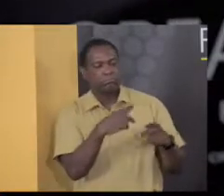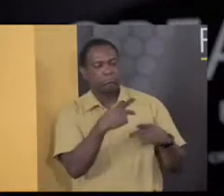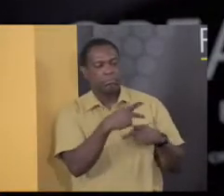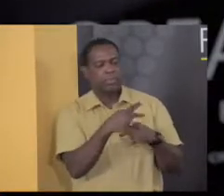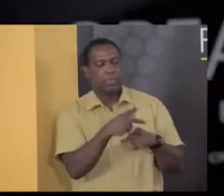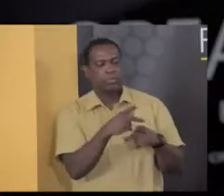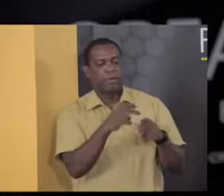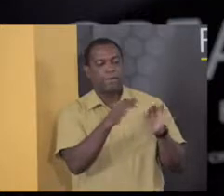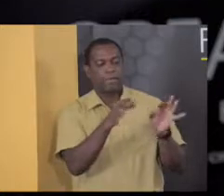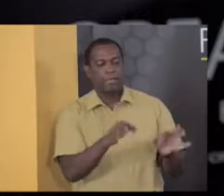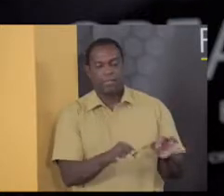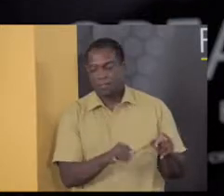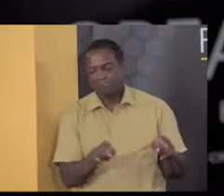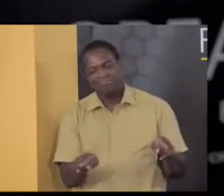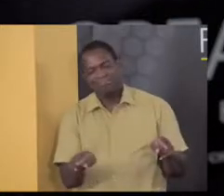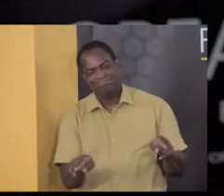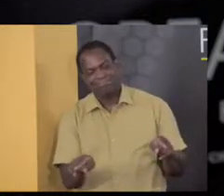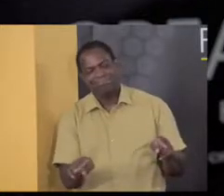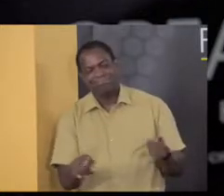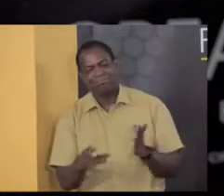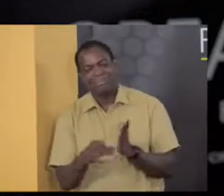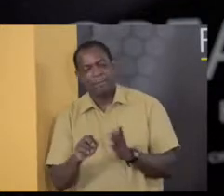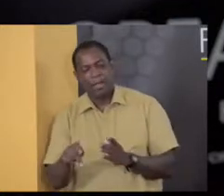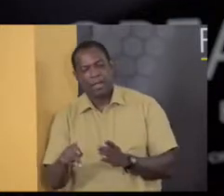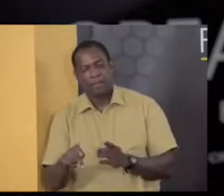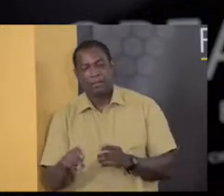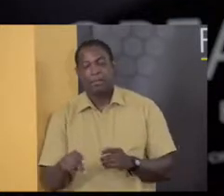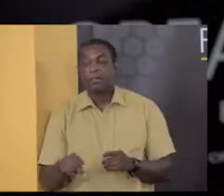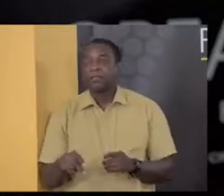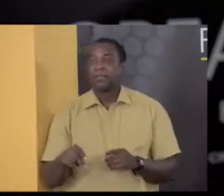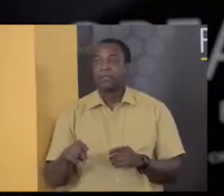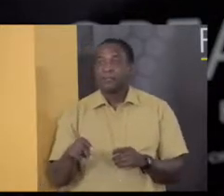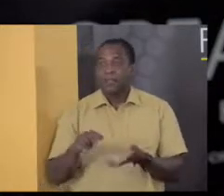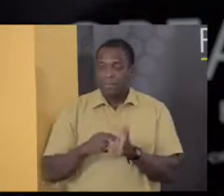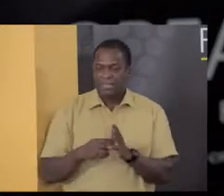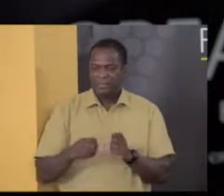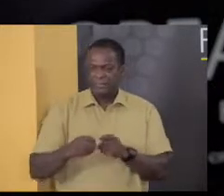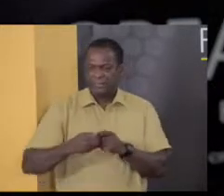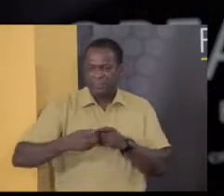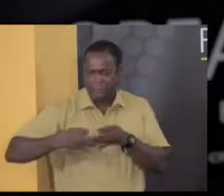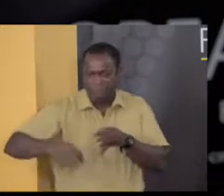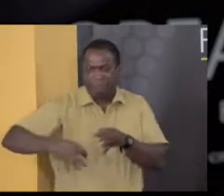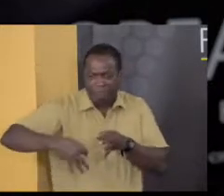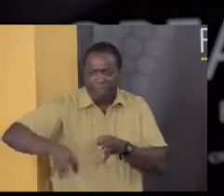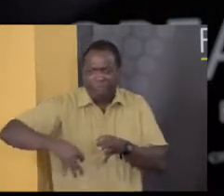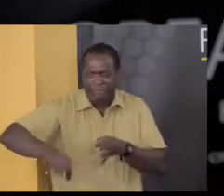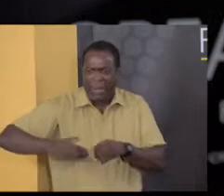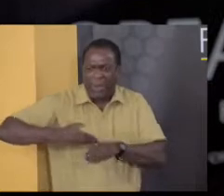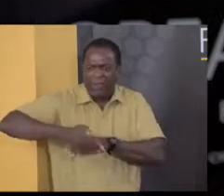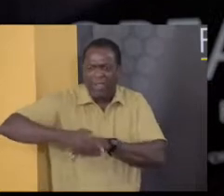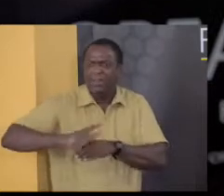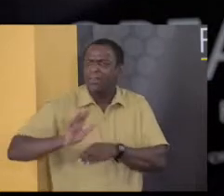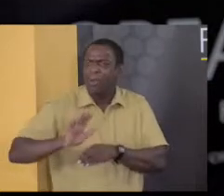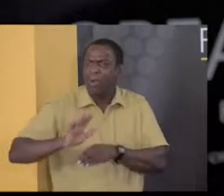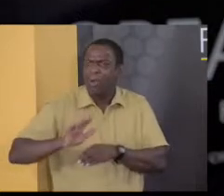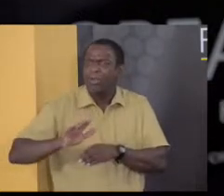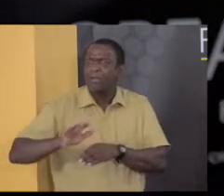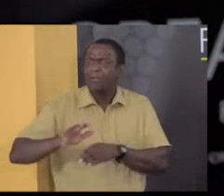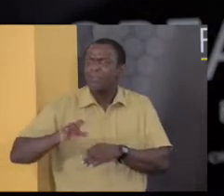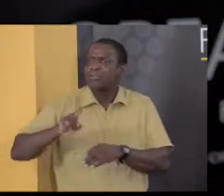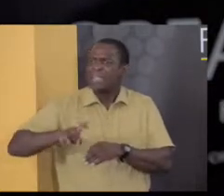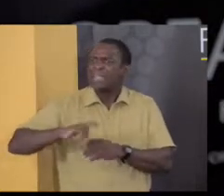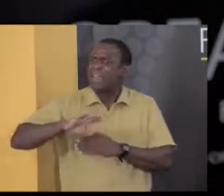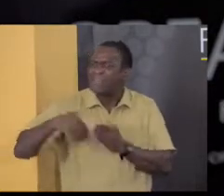you can refer back to your tech pack as much as you need to. Now, your tech pack can never be